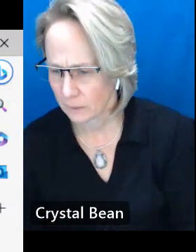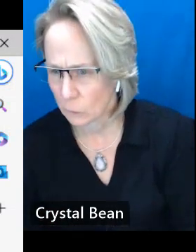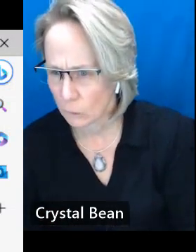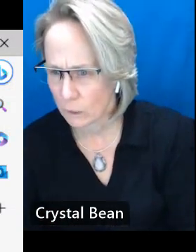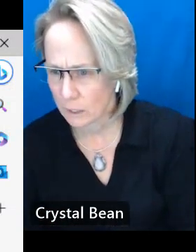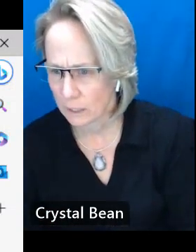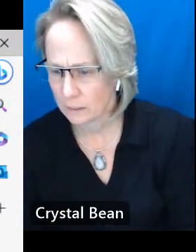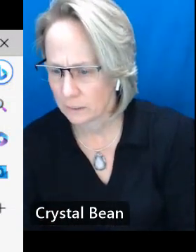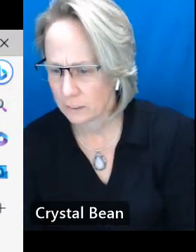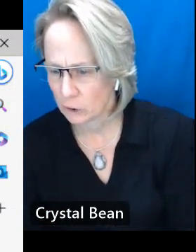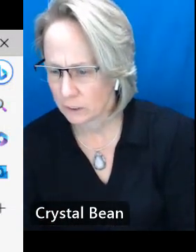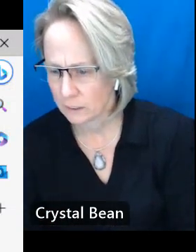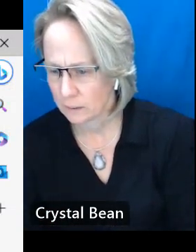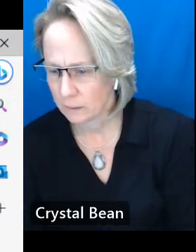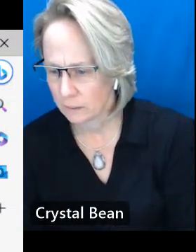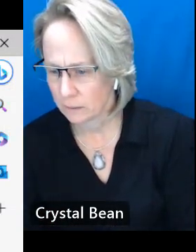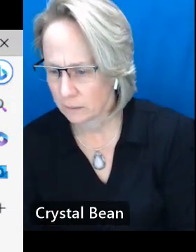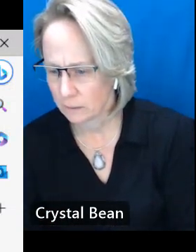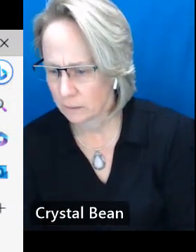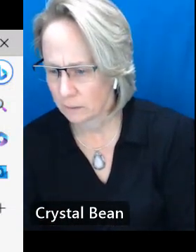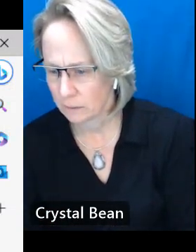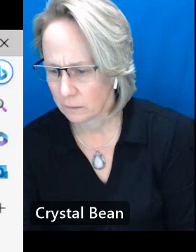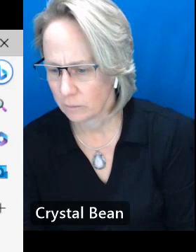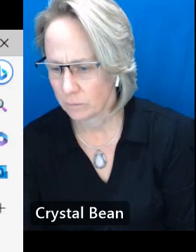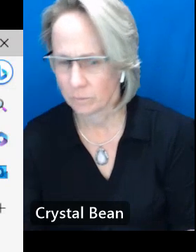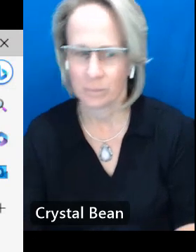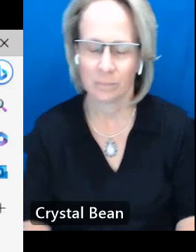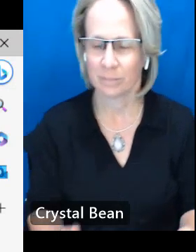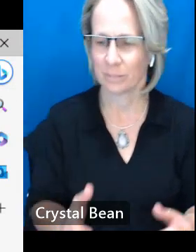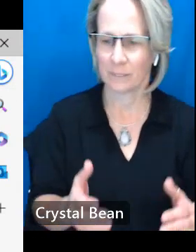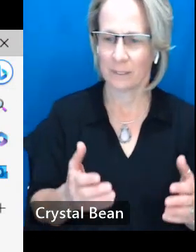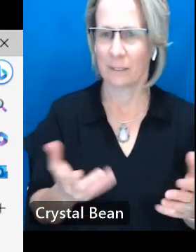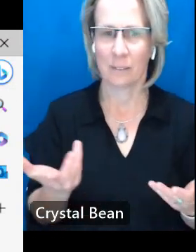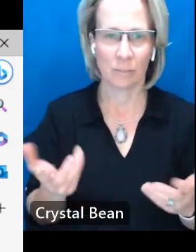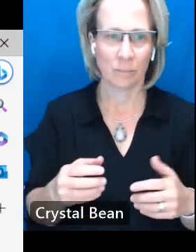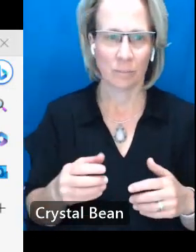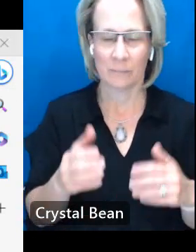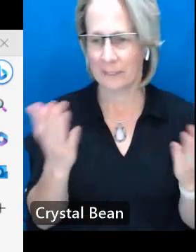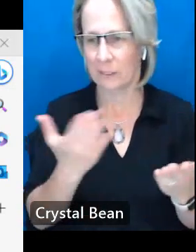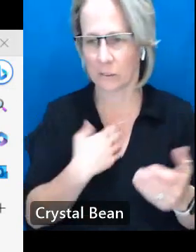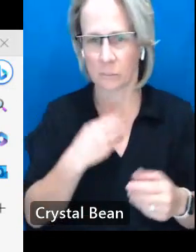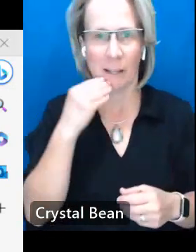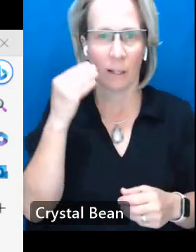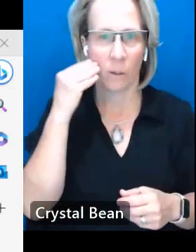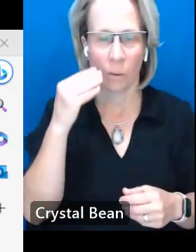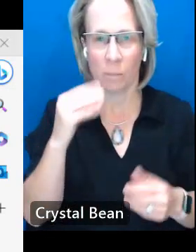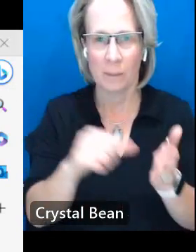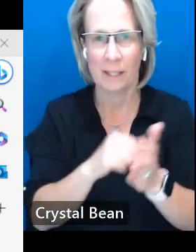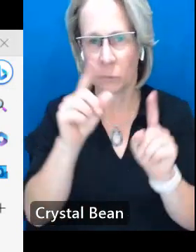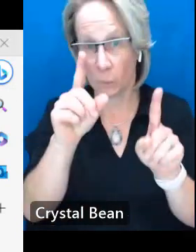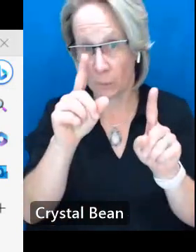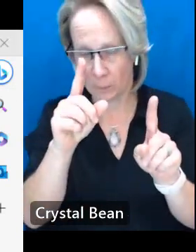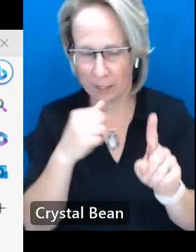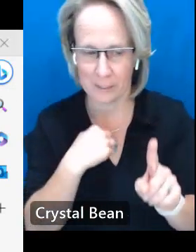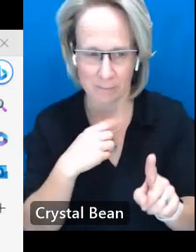Okay, so here's my share homepage. I keep it pretty simple, I guess. Oh wait, I lost my chat. Hang on one second.